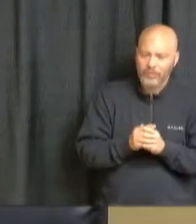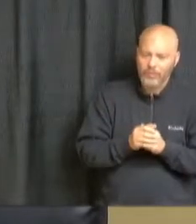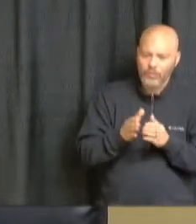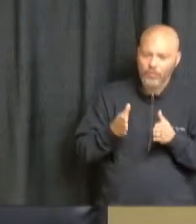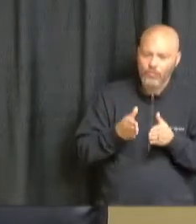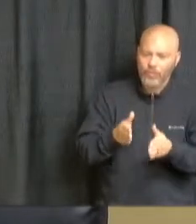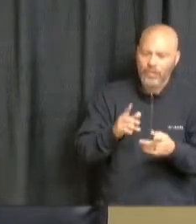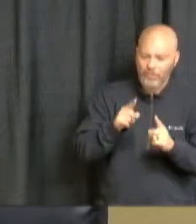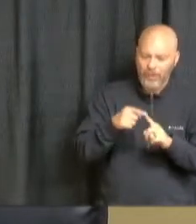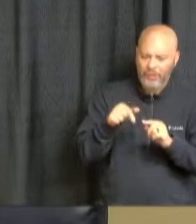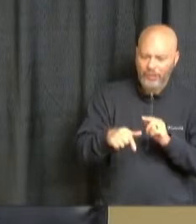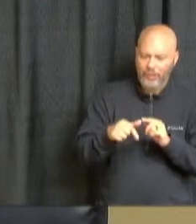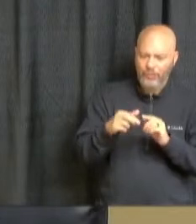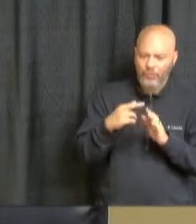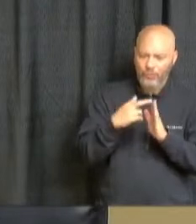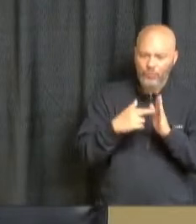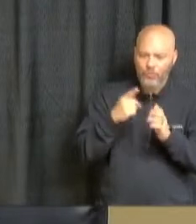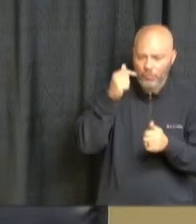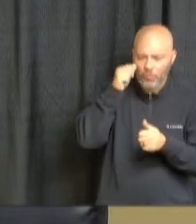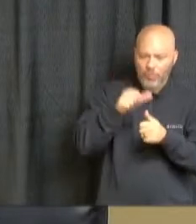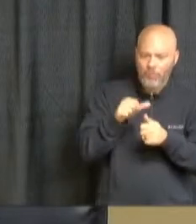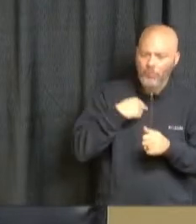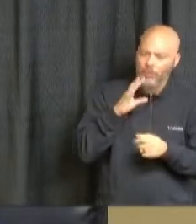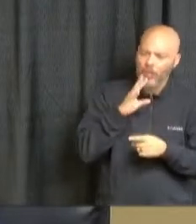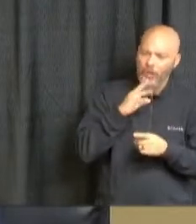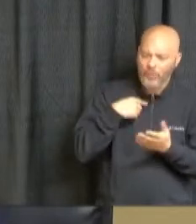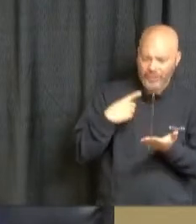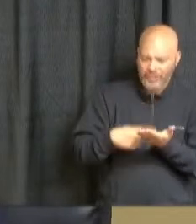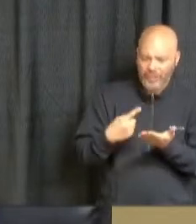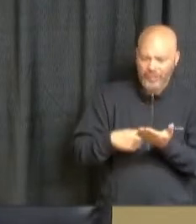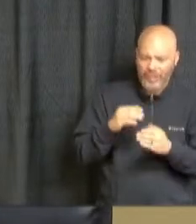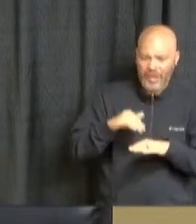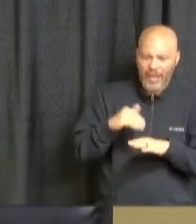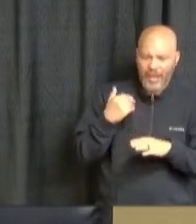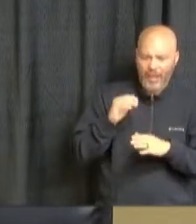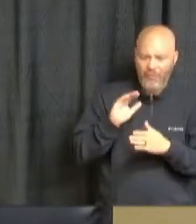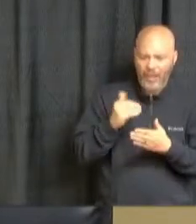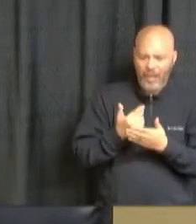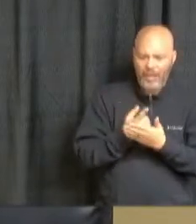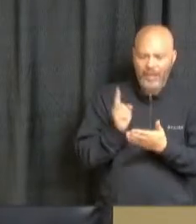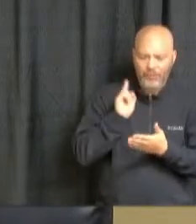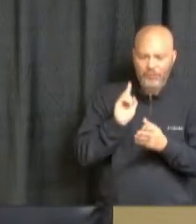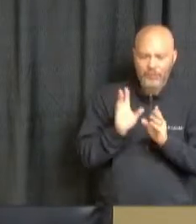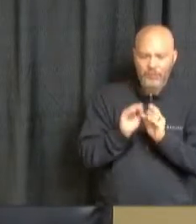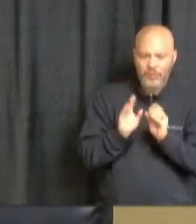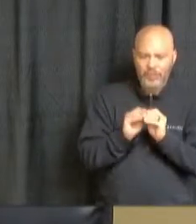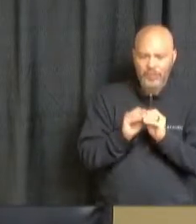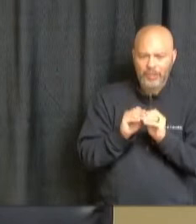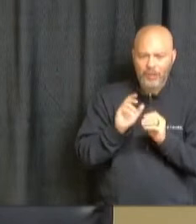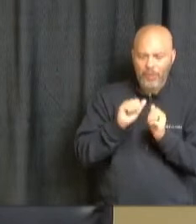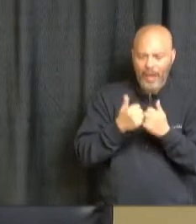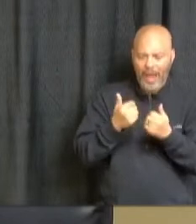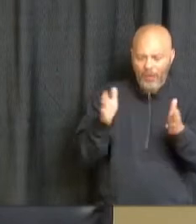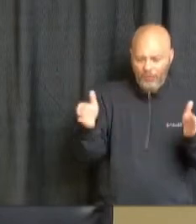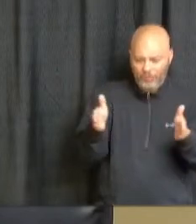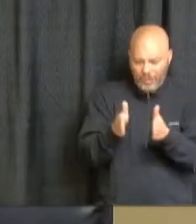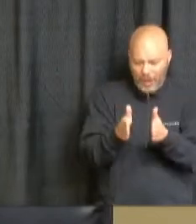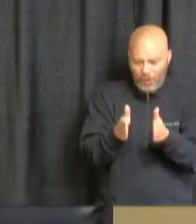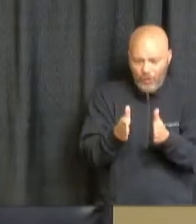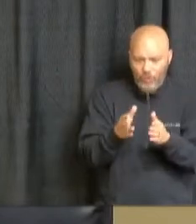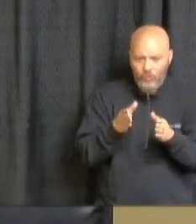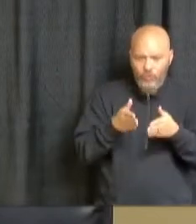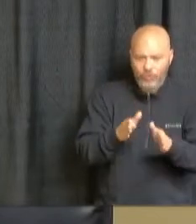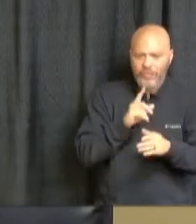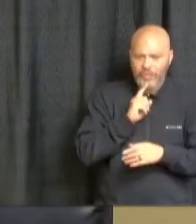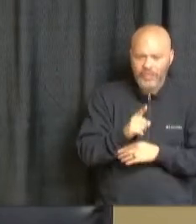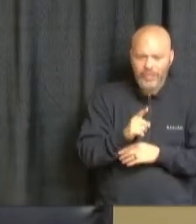pertaining to this ordinance. We remember that we discussed this at our executive about how narrow the streets are.